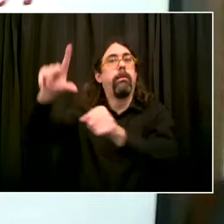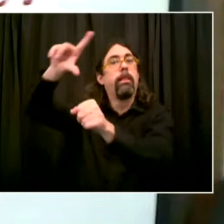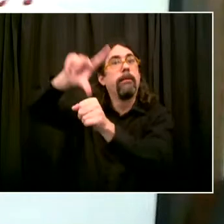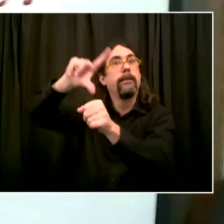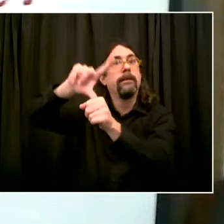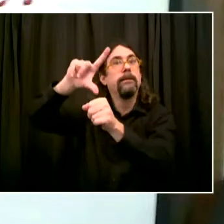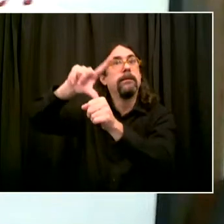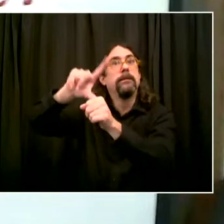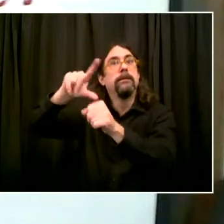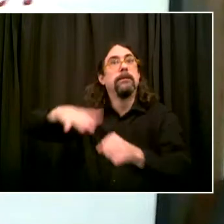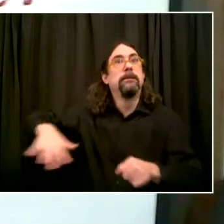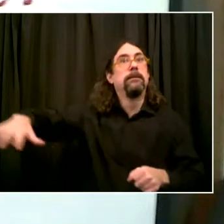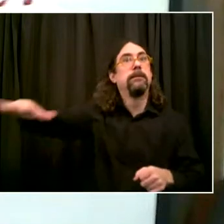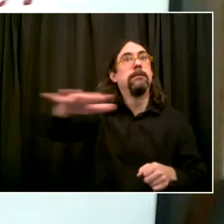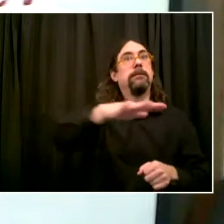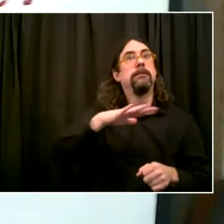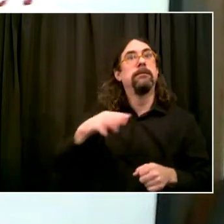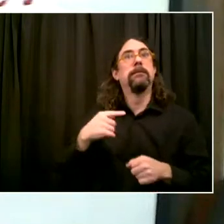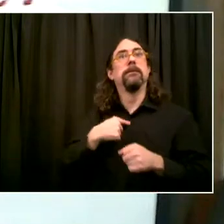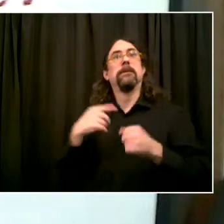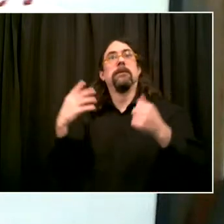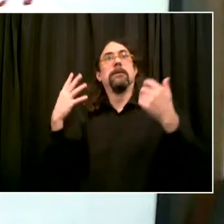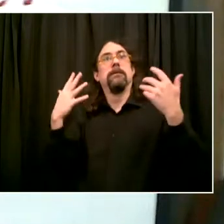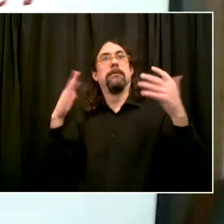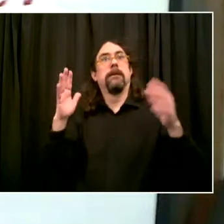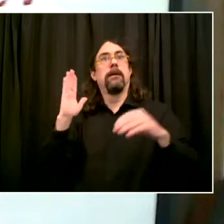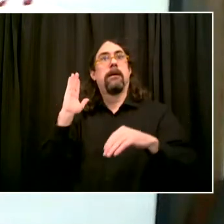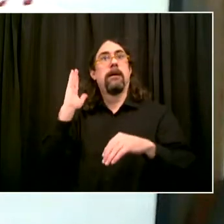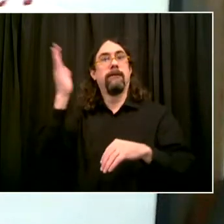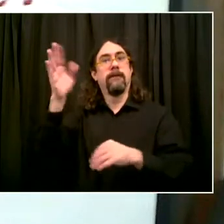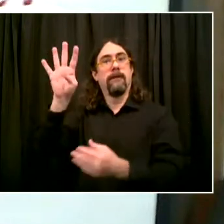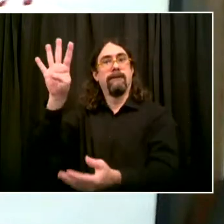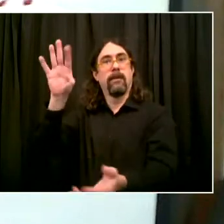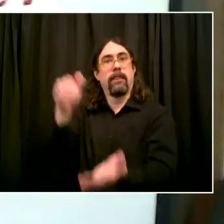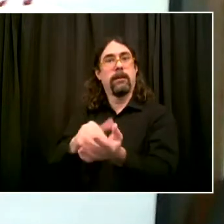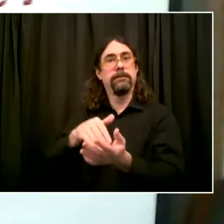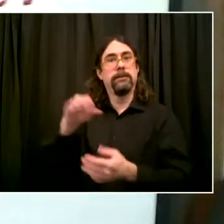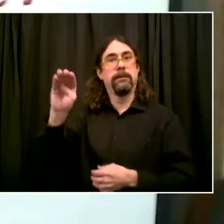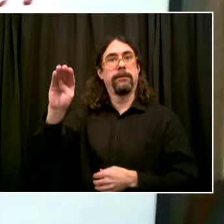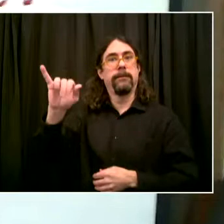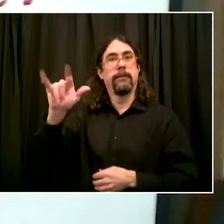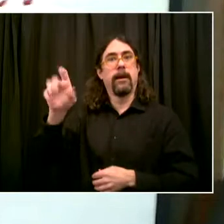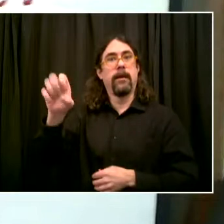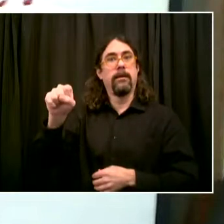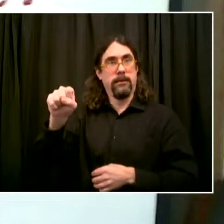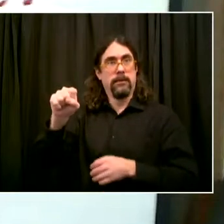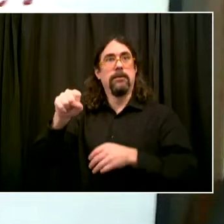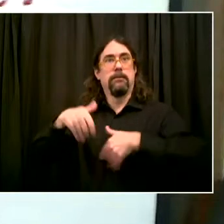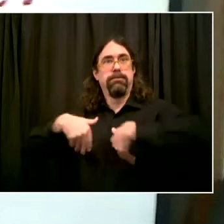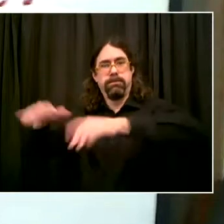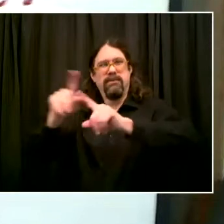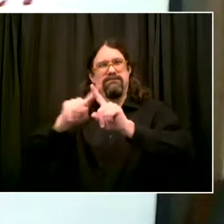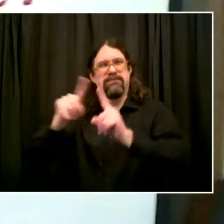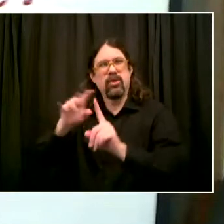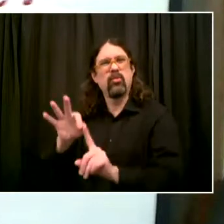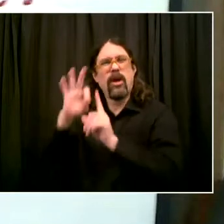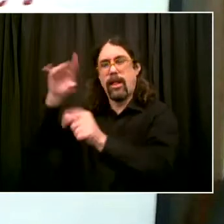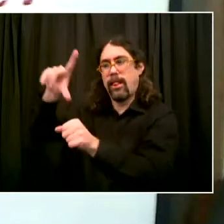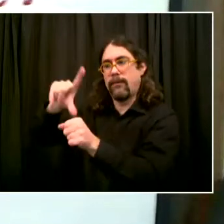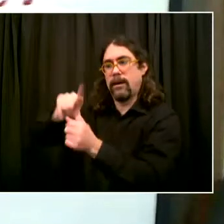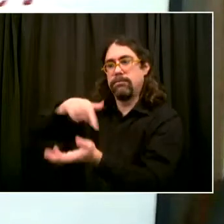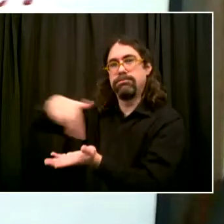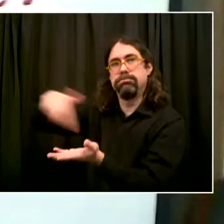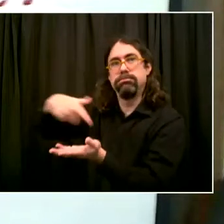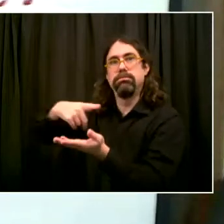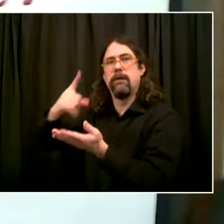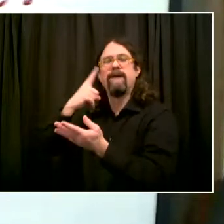will be poised and ready to move at the first flake. But again, I would like to definitely stress what you have said, what Commissioner Criswell has said. Please,